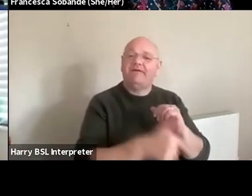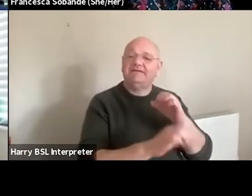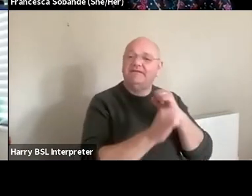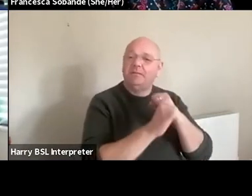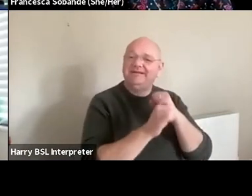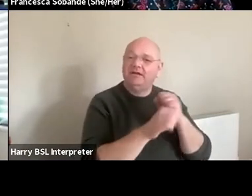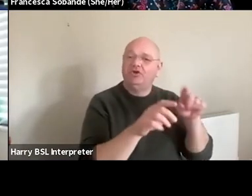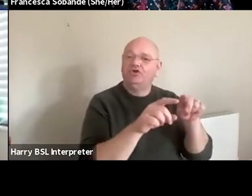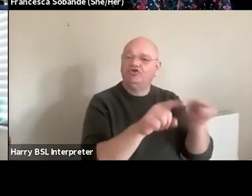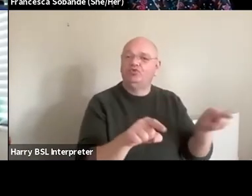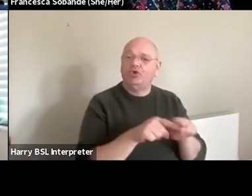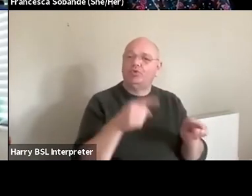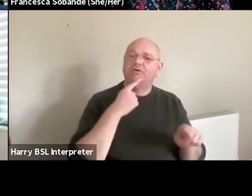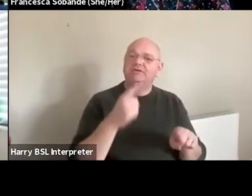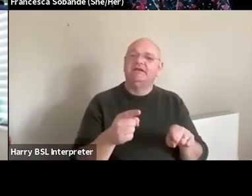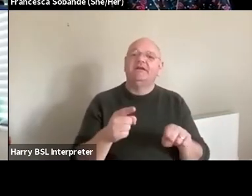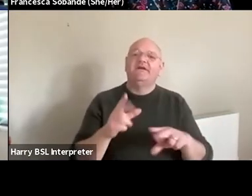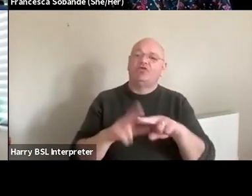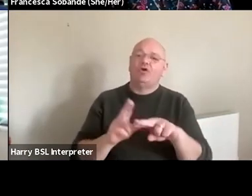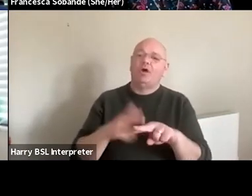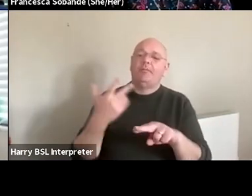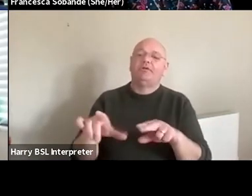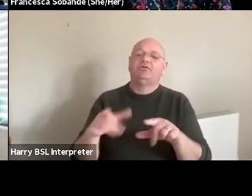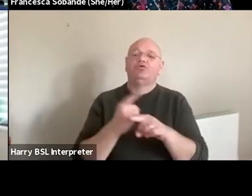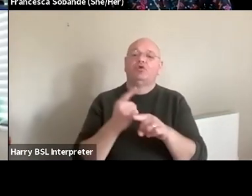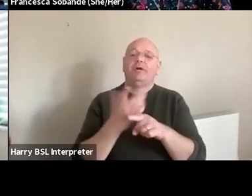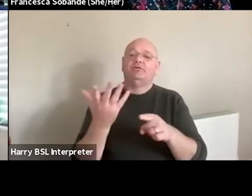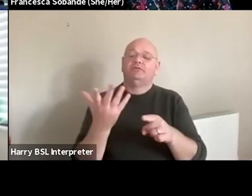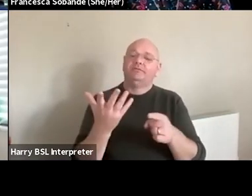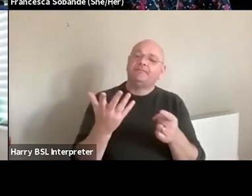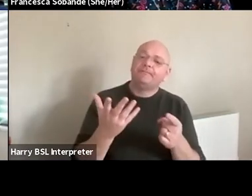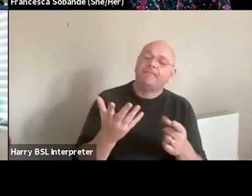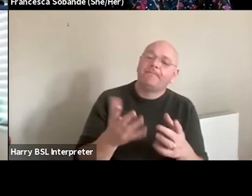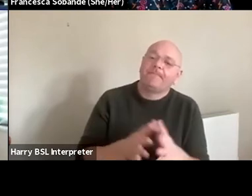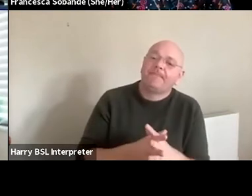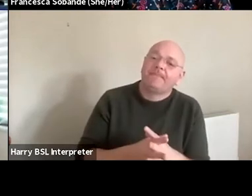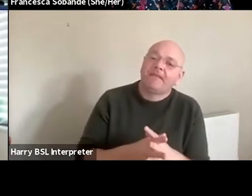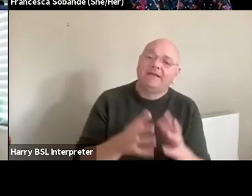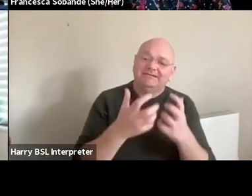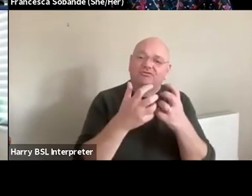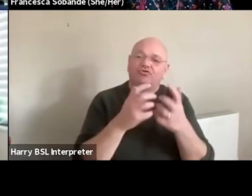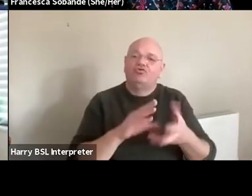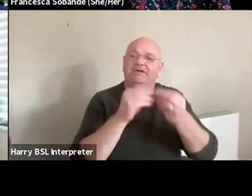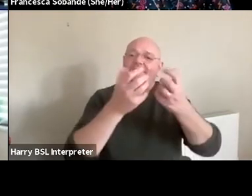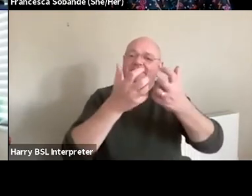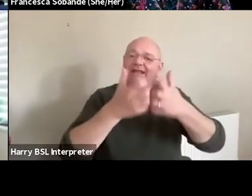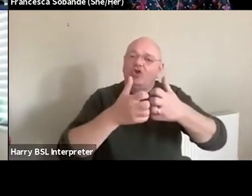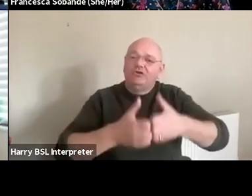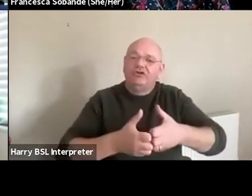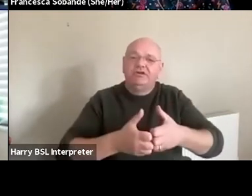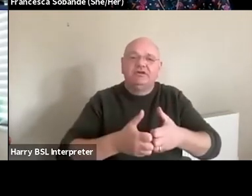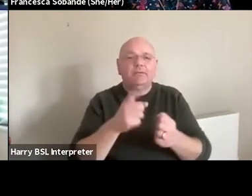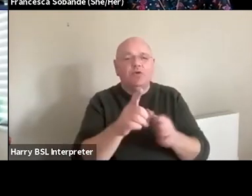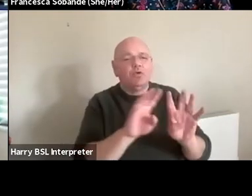about creative technology in the overview. And I was wondering, do the panel have any reflections on technology? Perhaps,